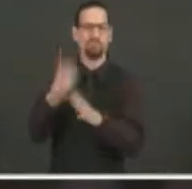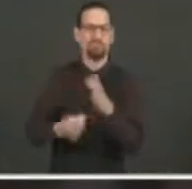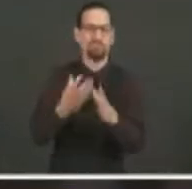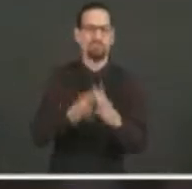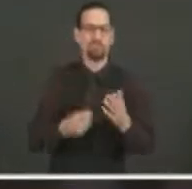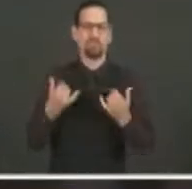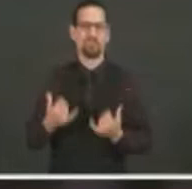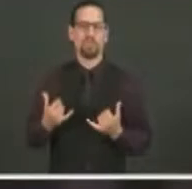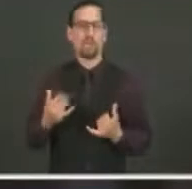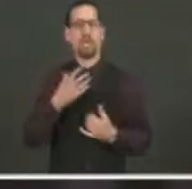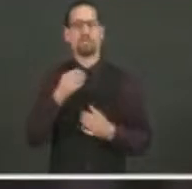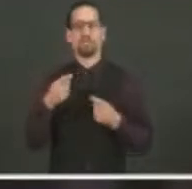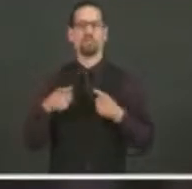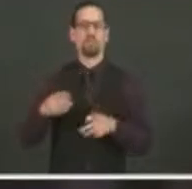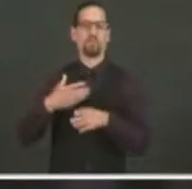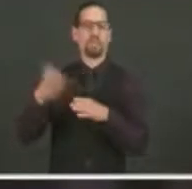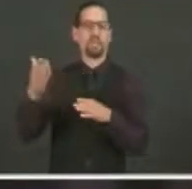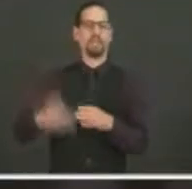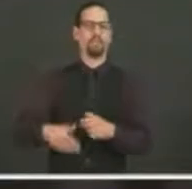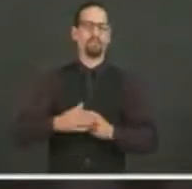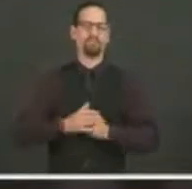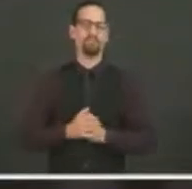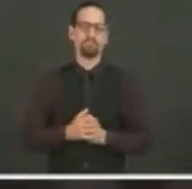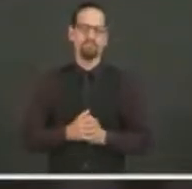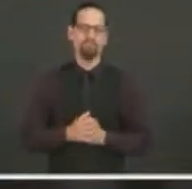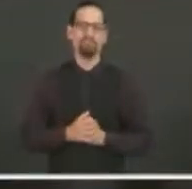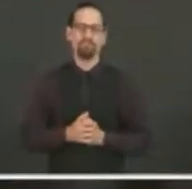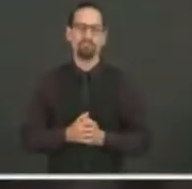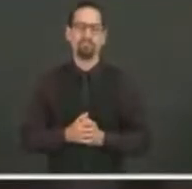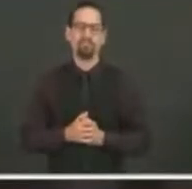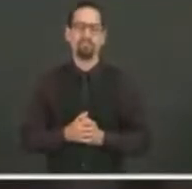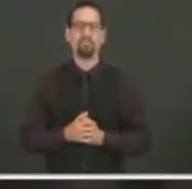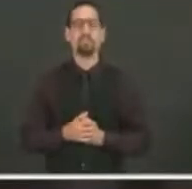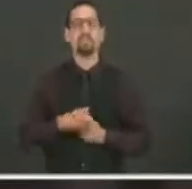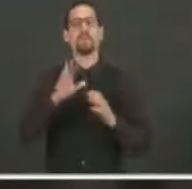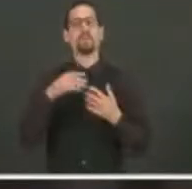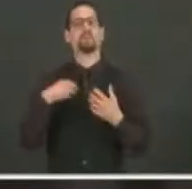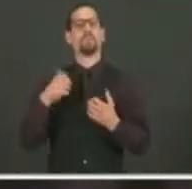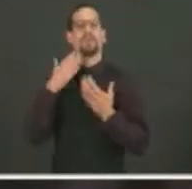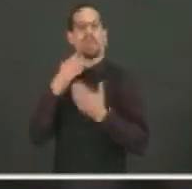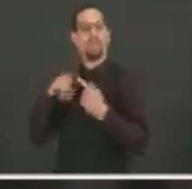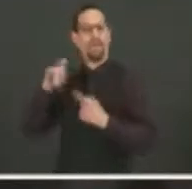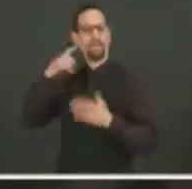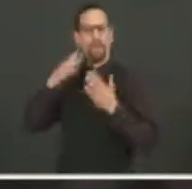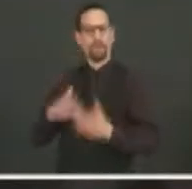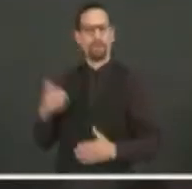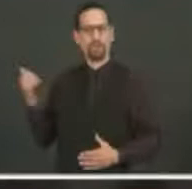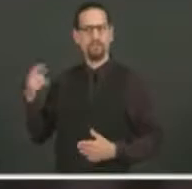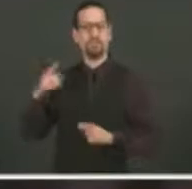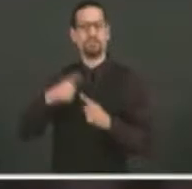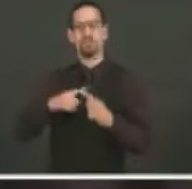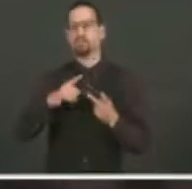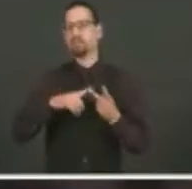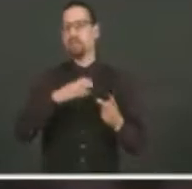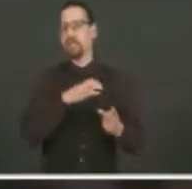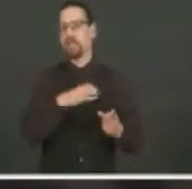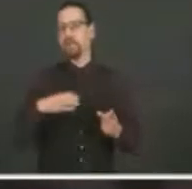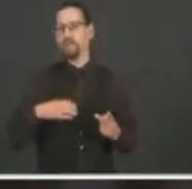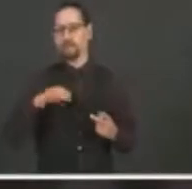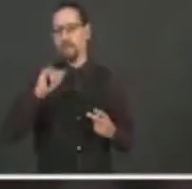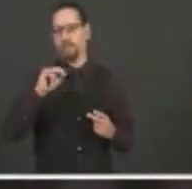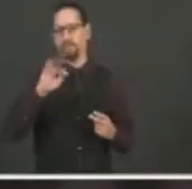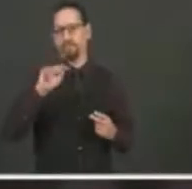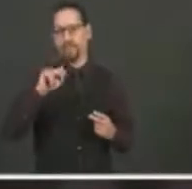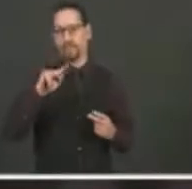and this weekend. I also want to thank Governor, Commissioner Bonte Green, Secretary Pryor, and